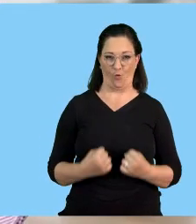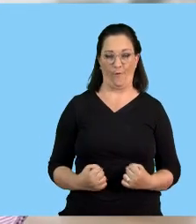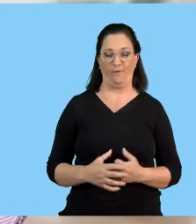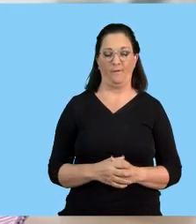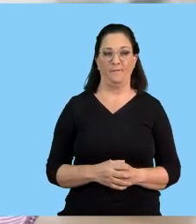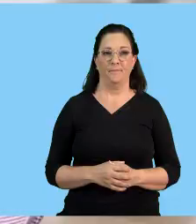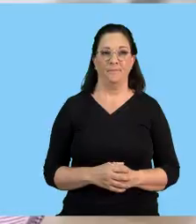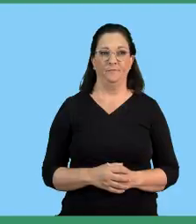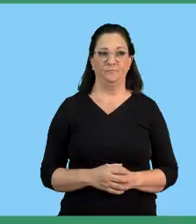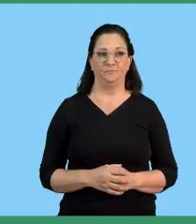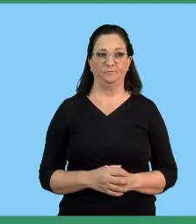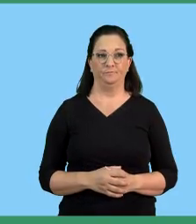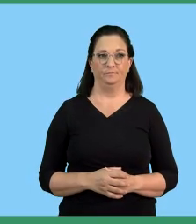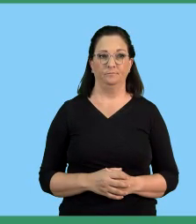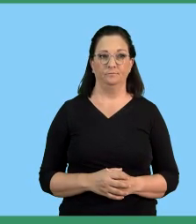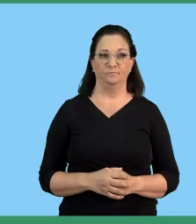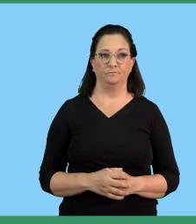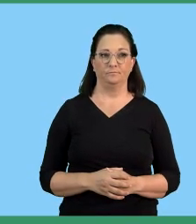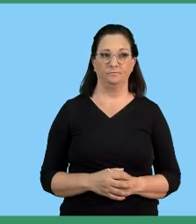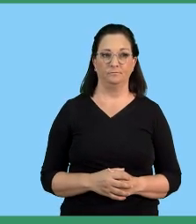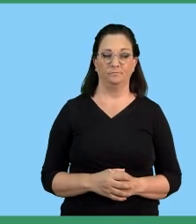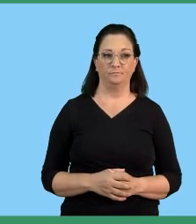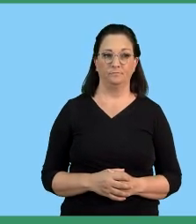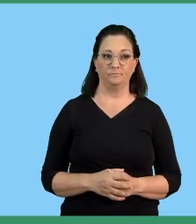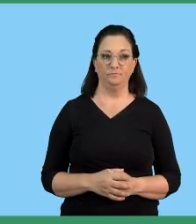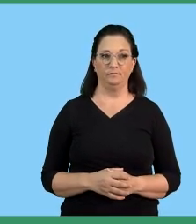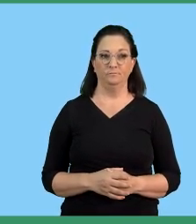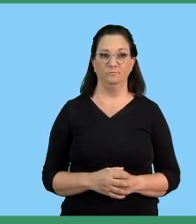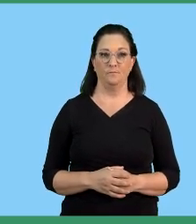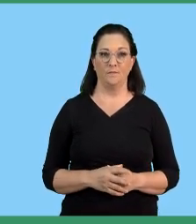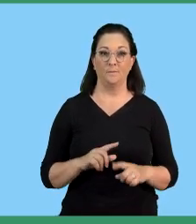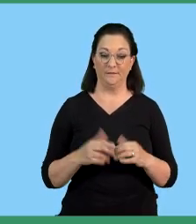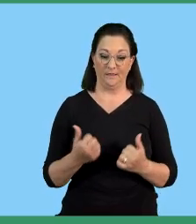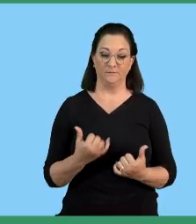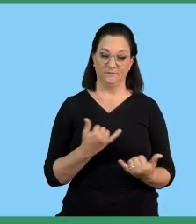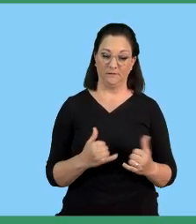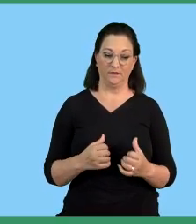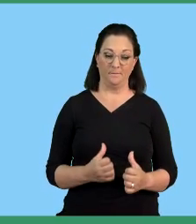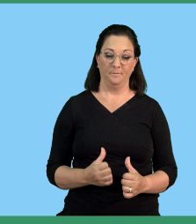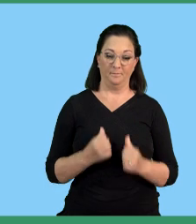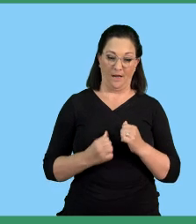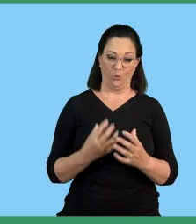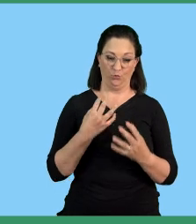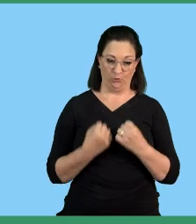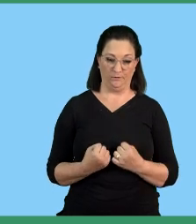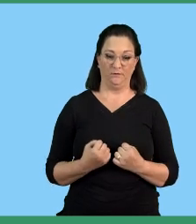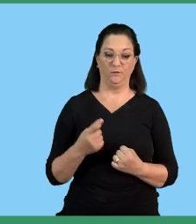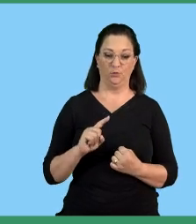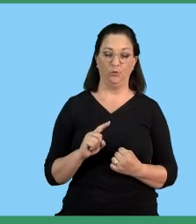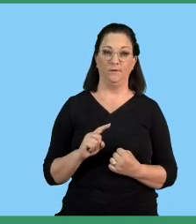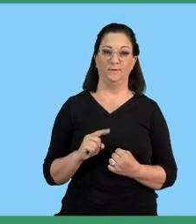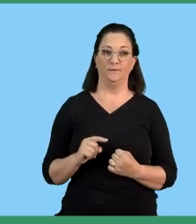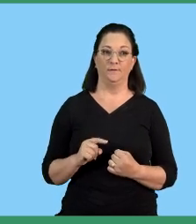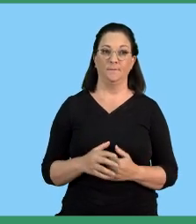The suppliers. Right, let's carry on. We are still on backward vertical integration. The